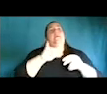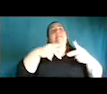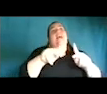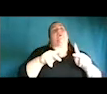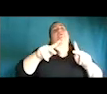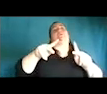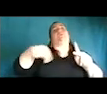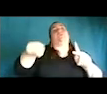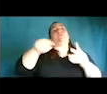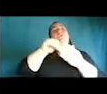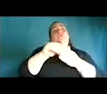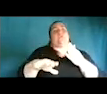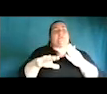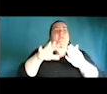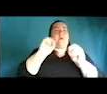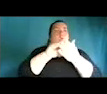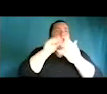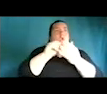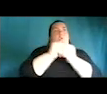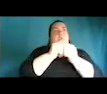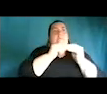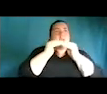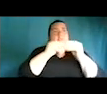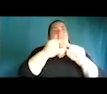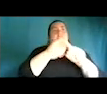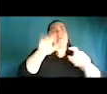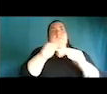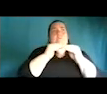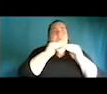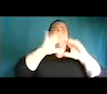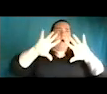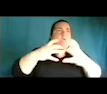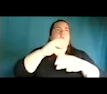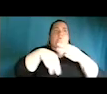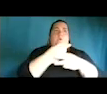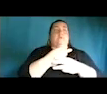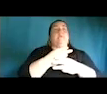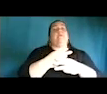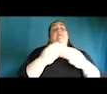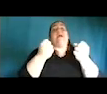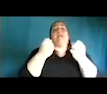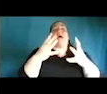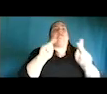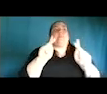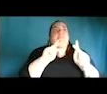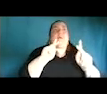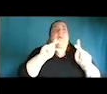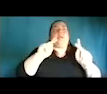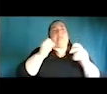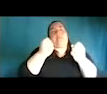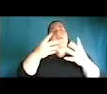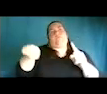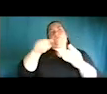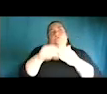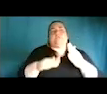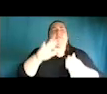from around the world. For many, it's the first time they've experienced a learning community outside of their hometown or city, with people